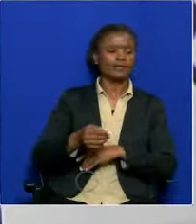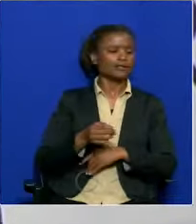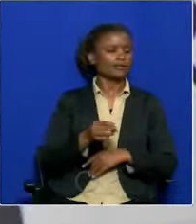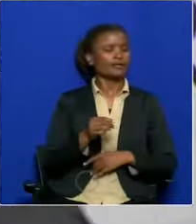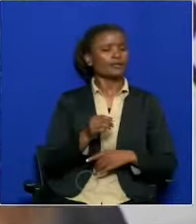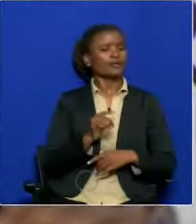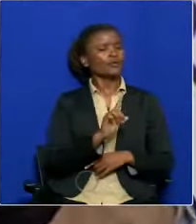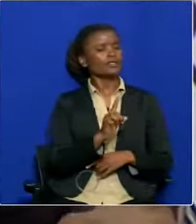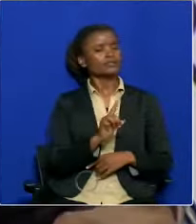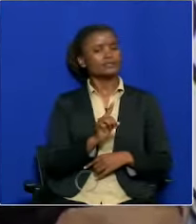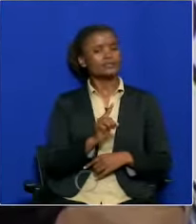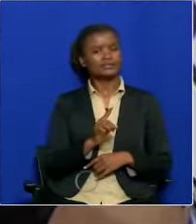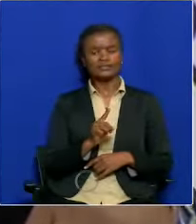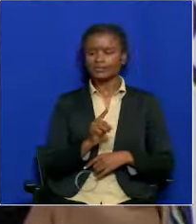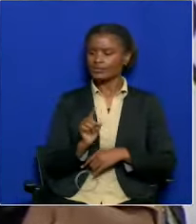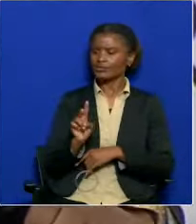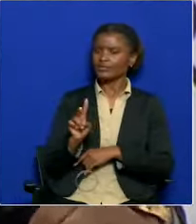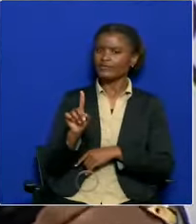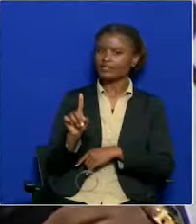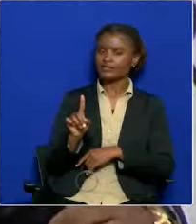is the 21st?